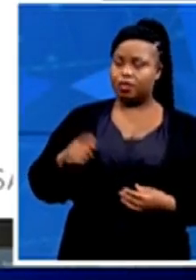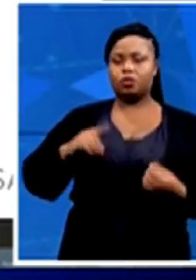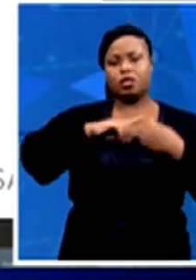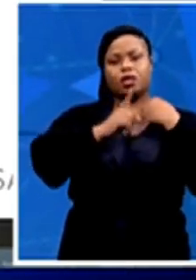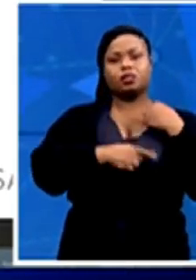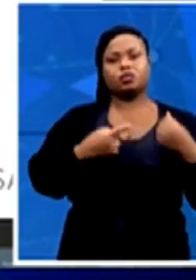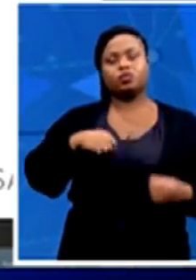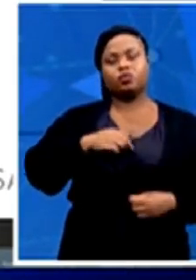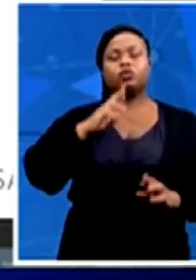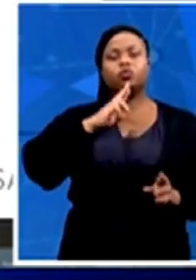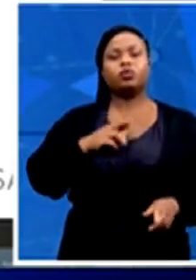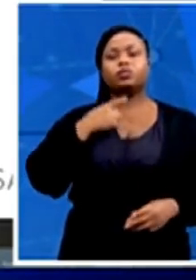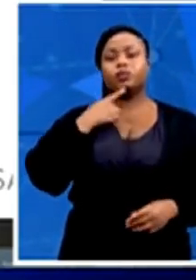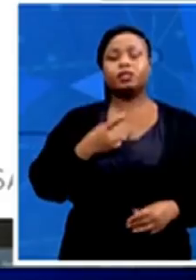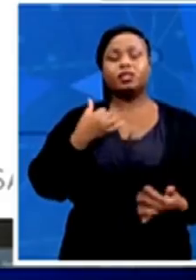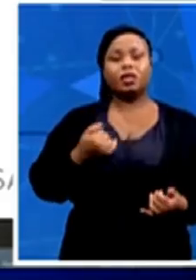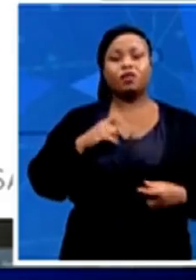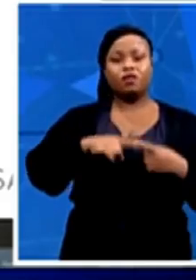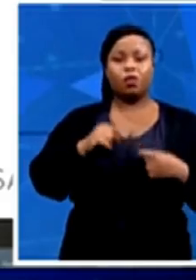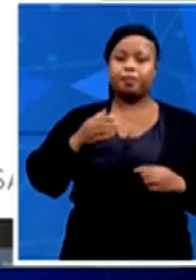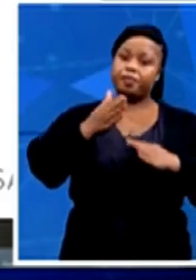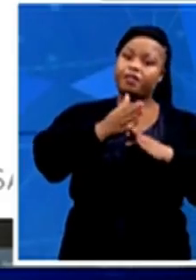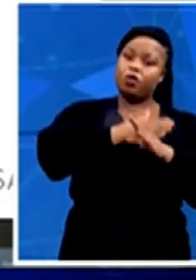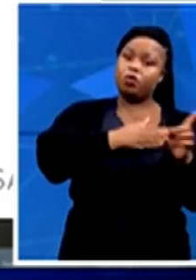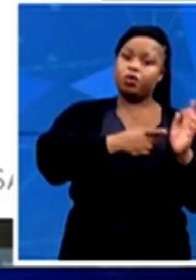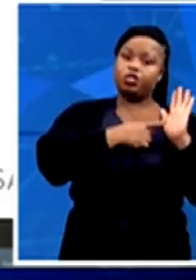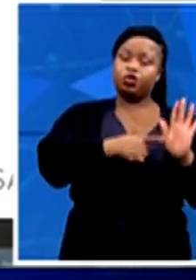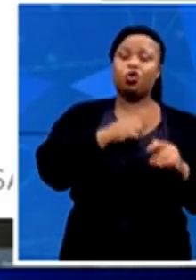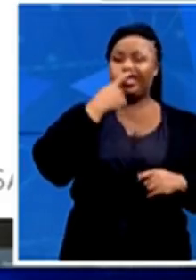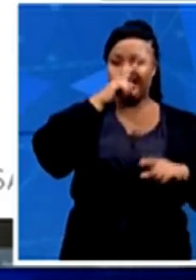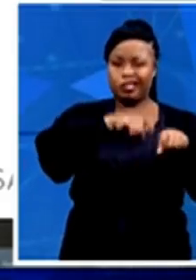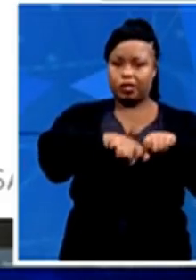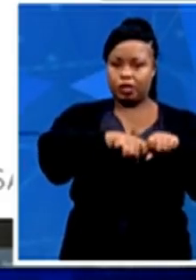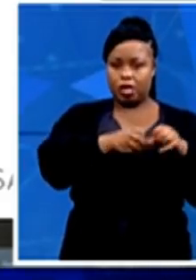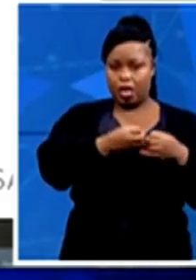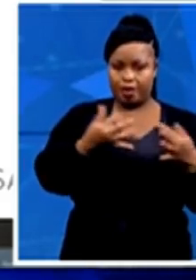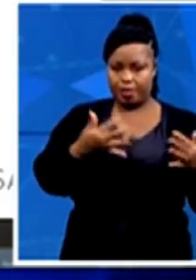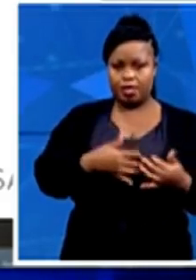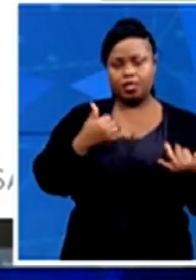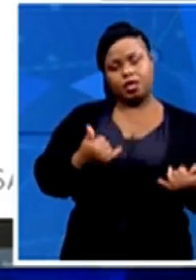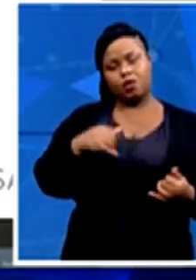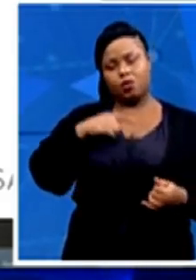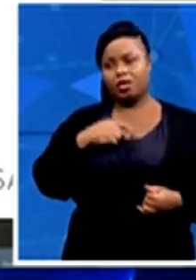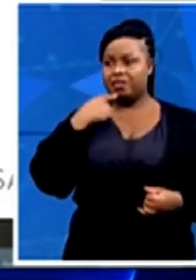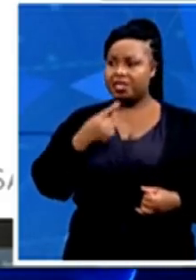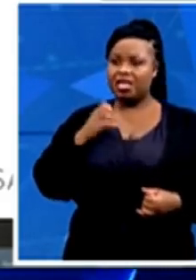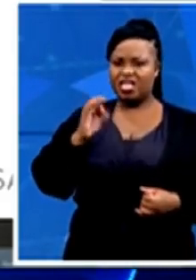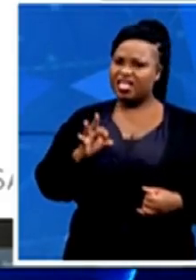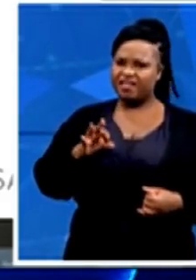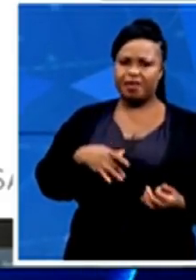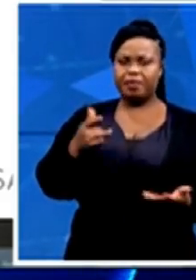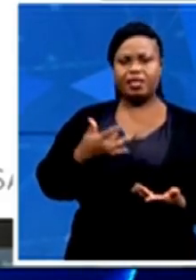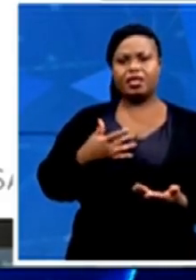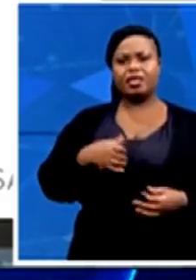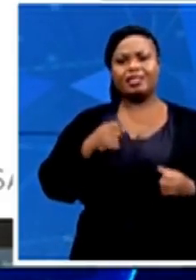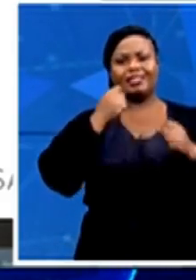on that picture of testing, and their rider was, if this was not influenced by the taxi violence and the restriction in testing,